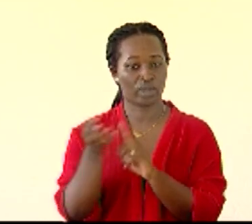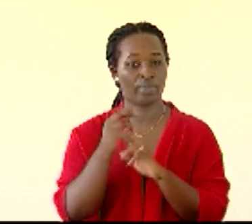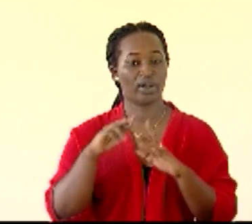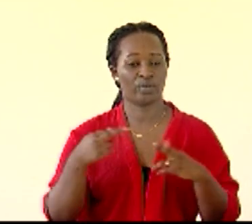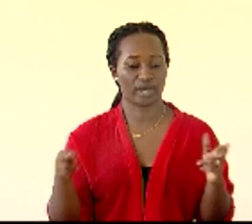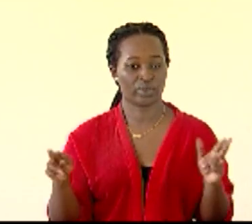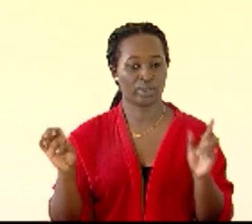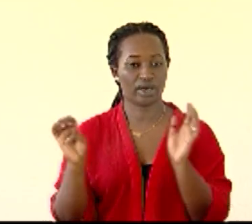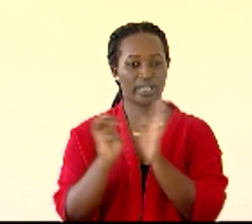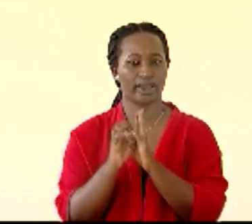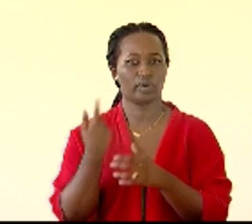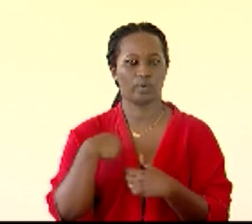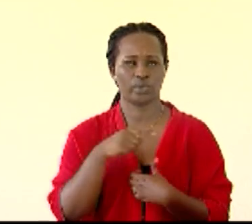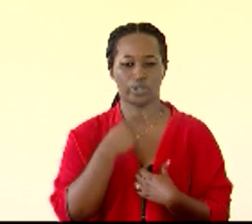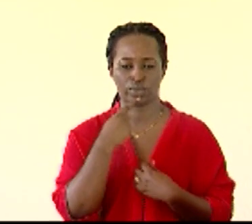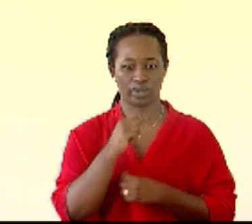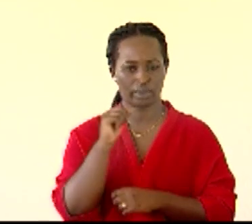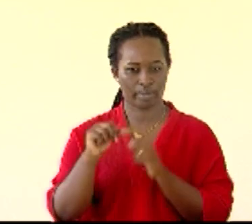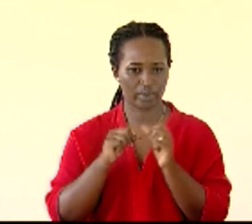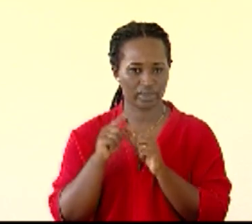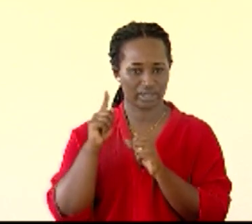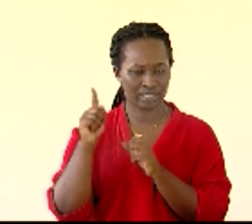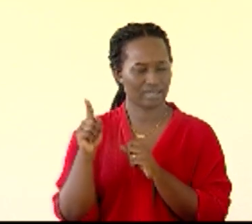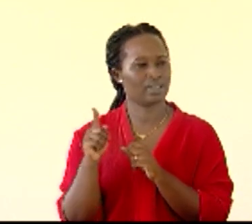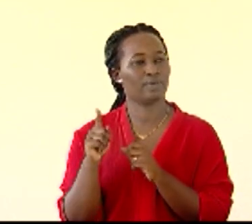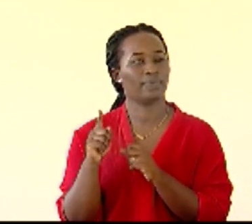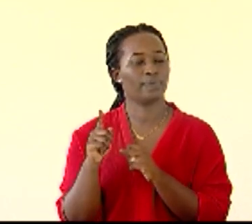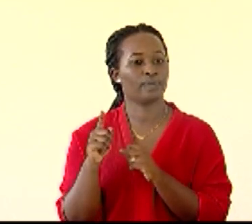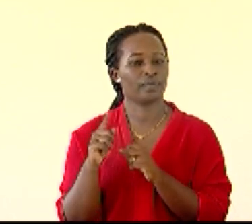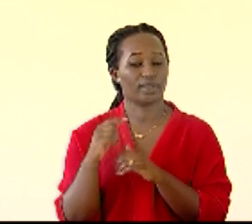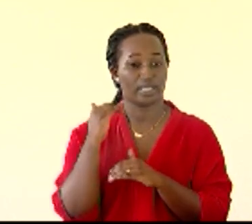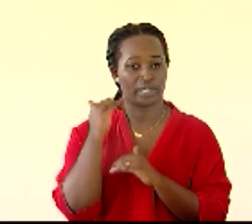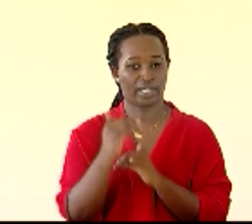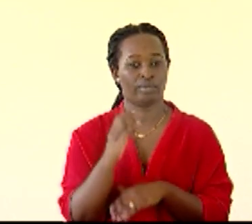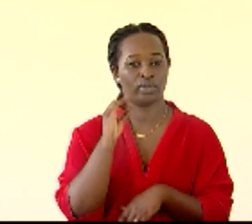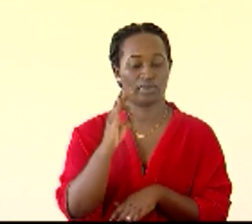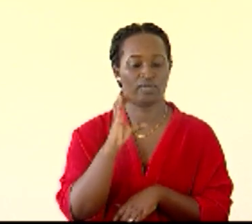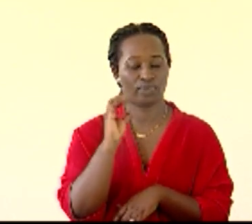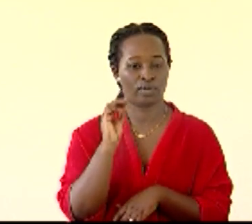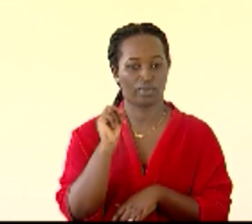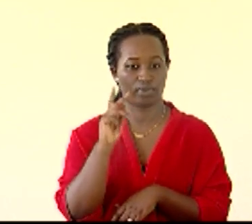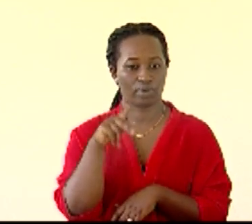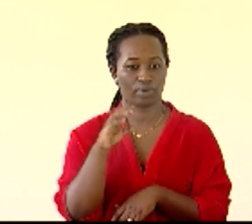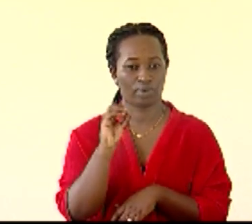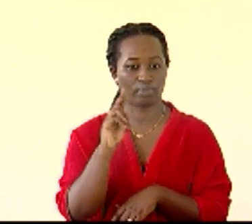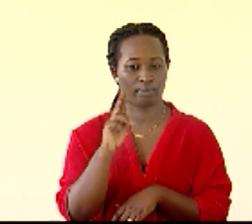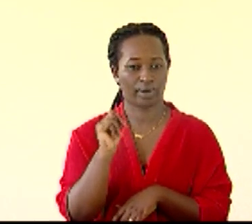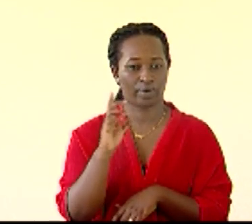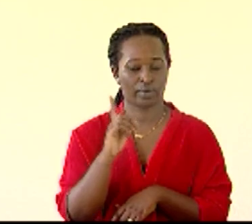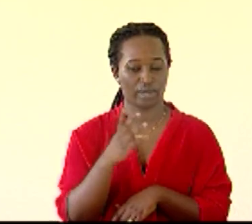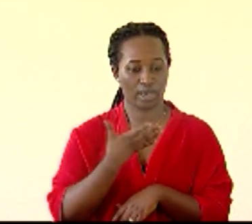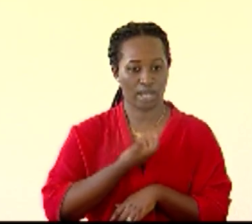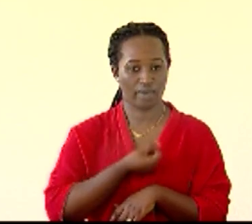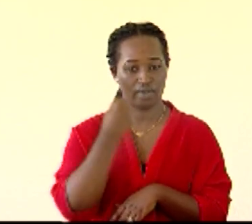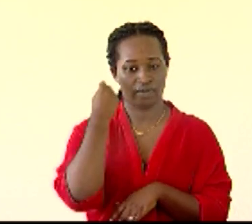Like we just talked about, the splitting is the high instability of the compound once the 5-carbon atom